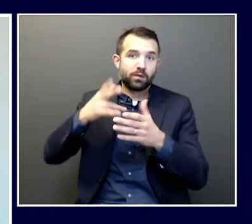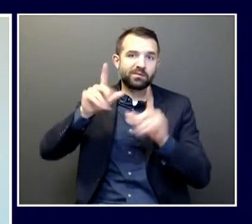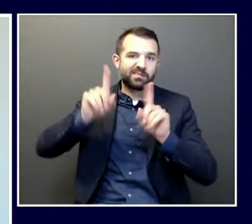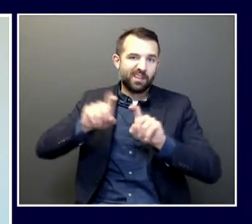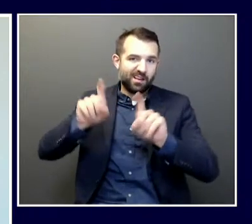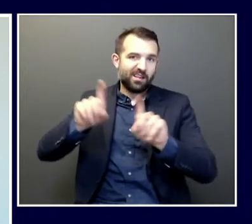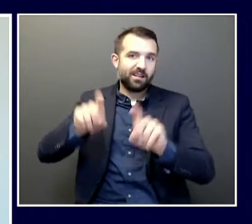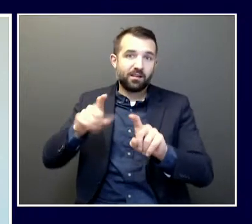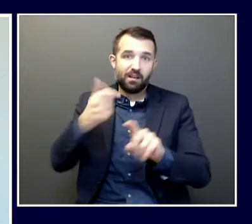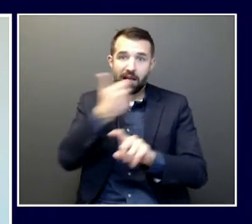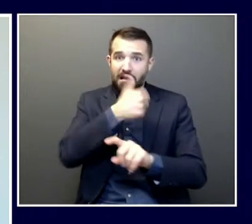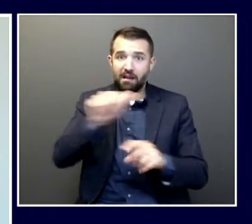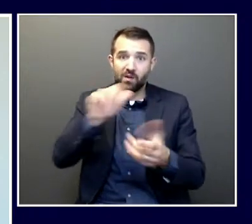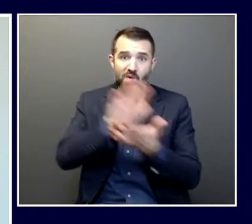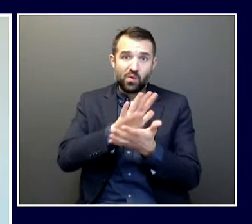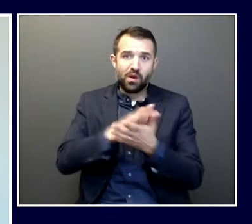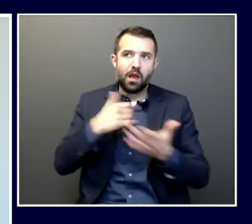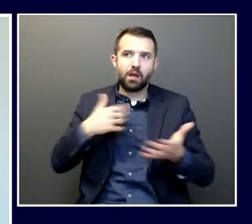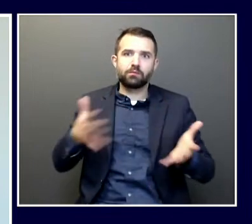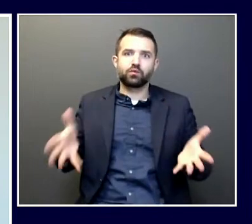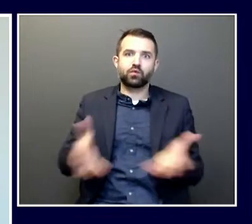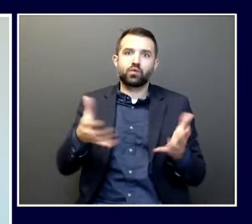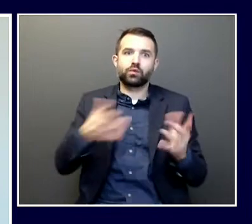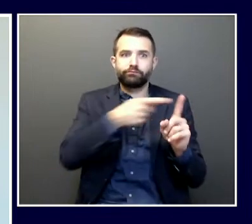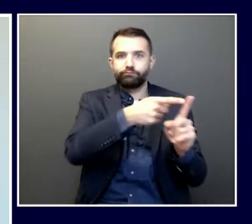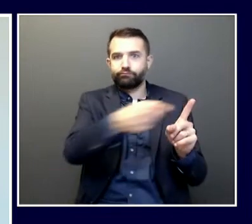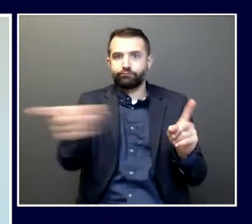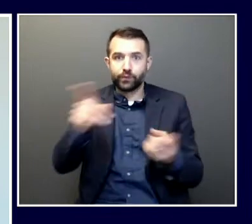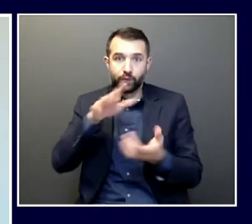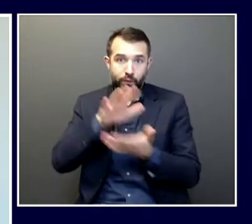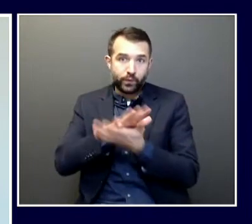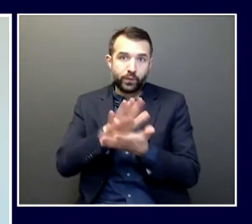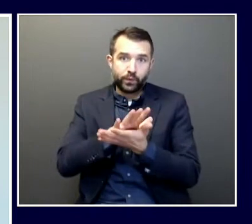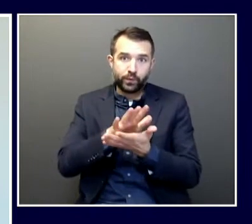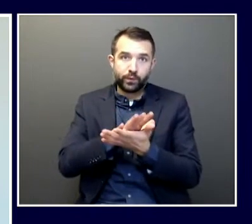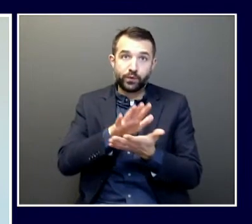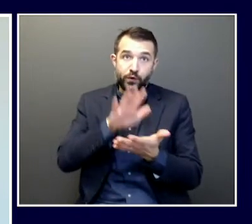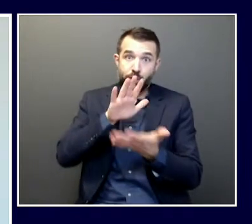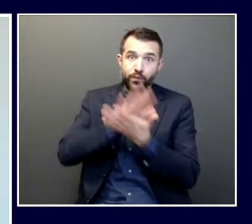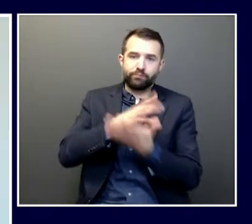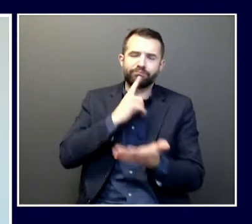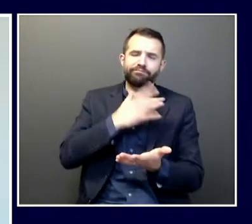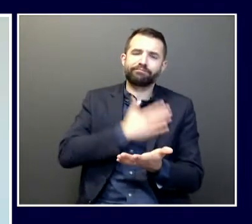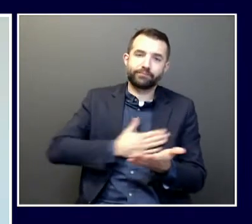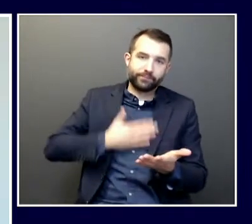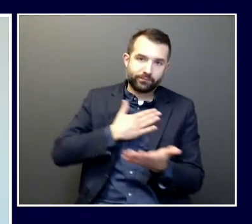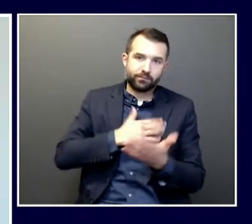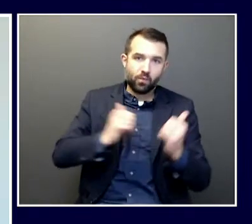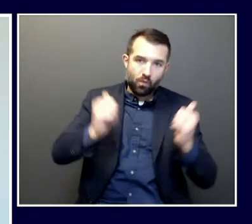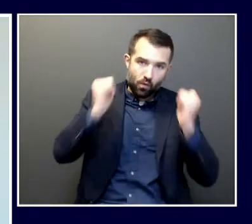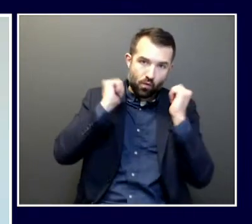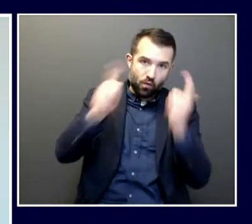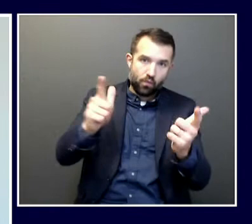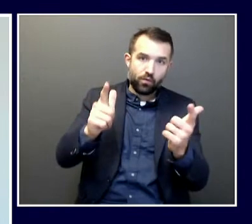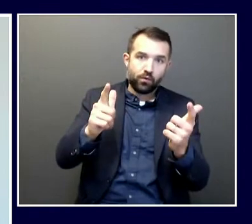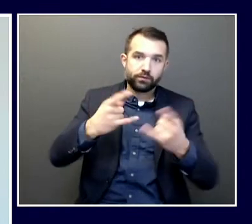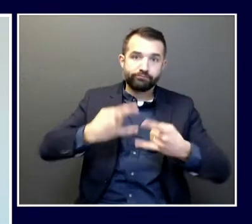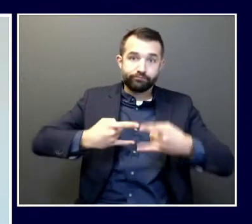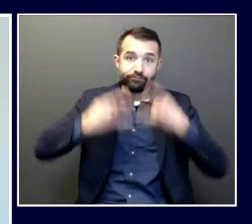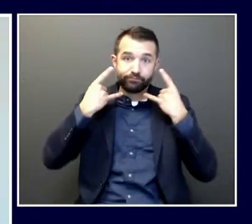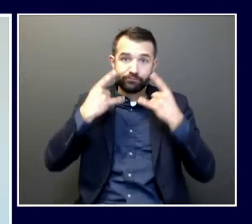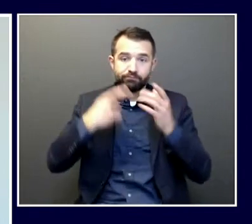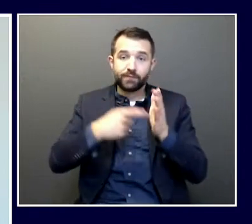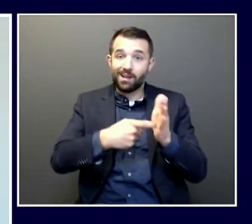we continue to urge school districts to adopt universal masking, other protocols to keep kids,